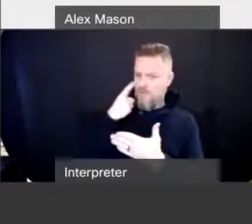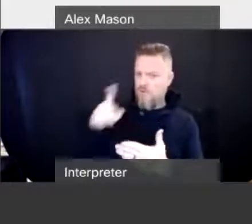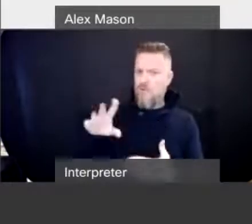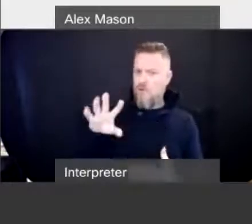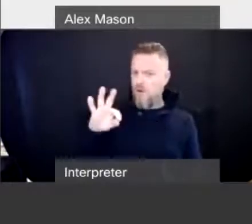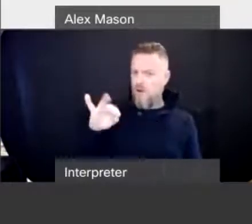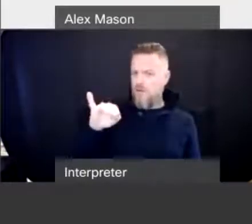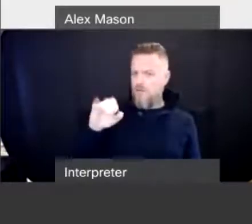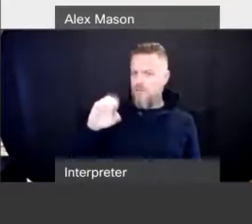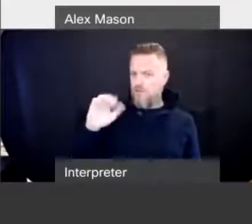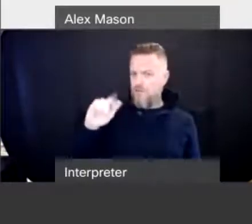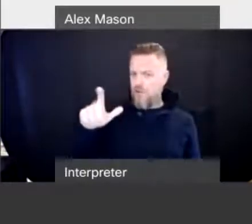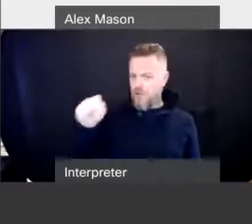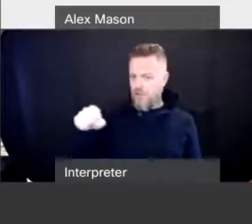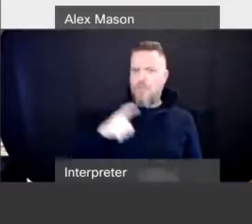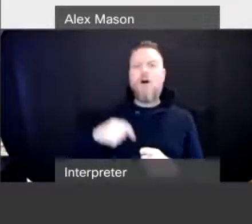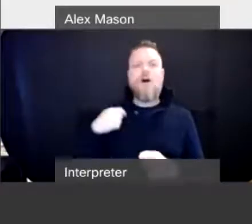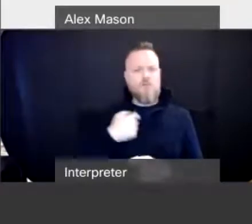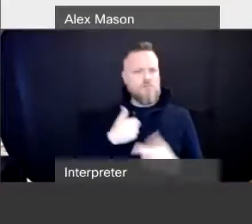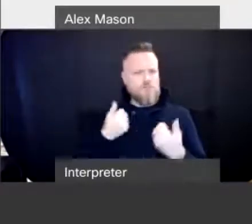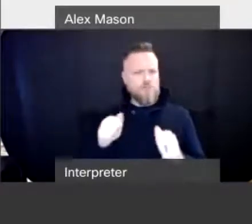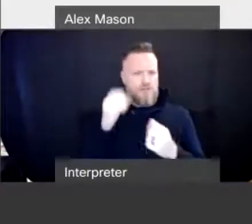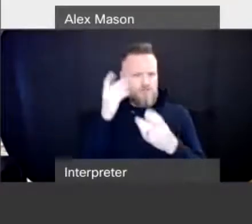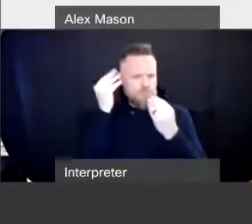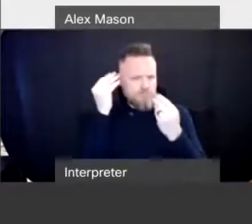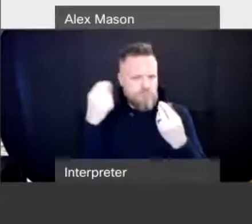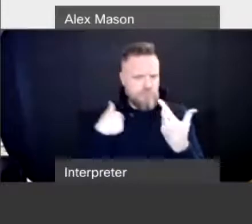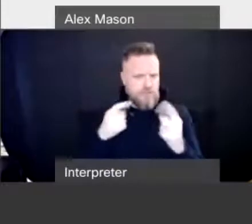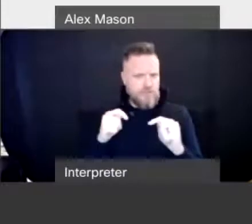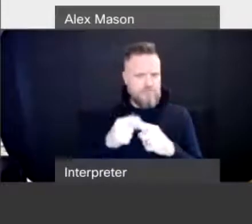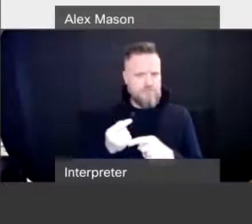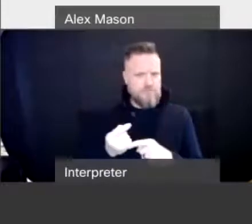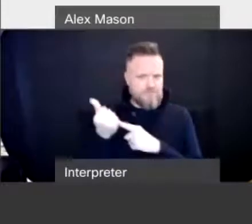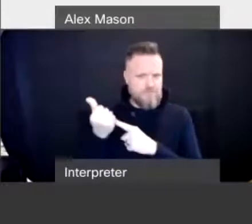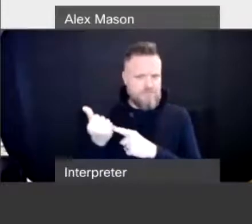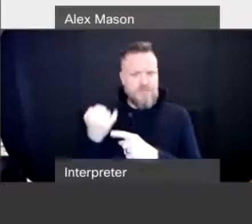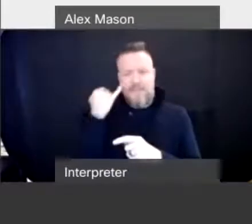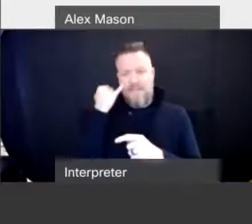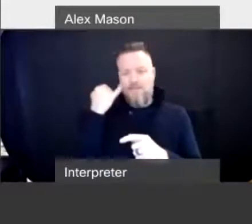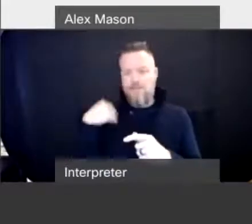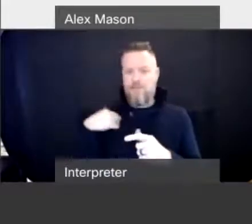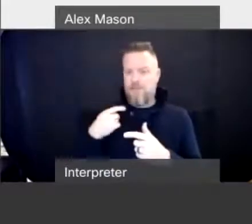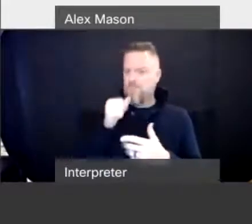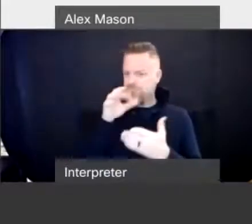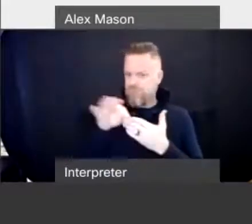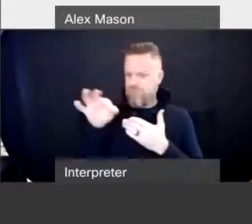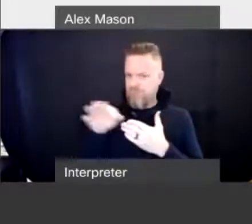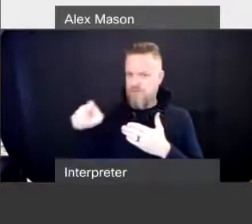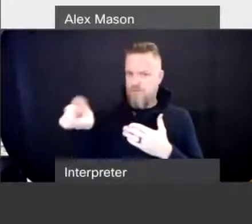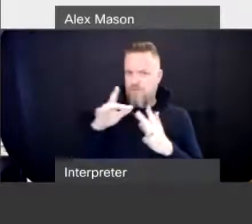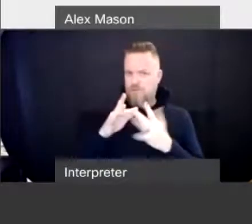But we try to take that into account by mitigating that with the virtual student aid piece.